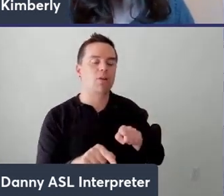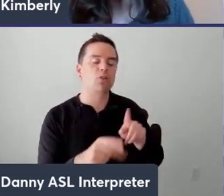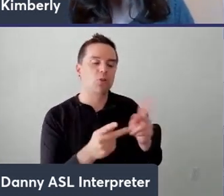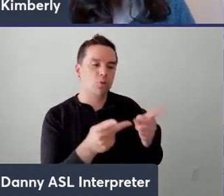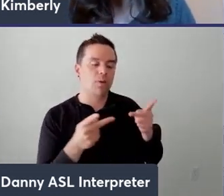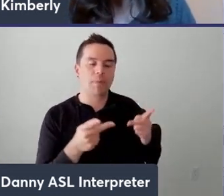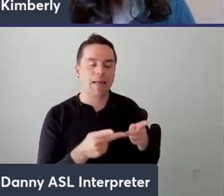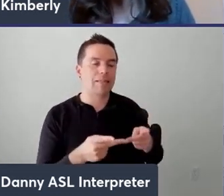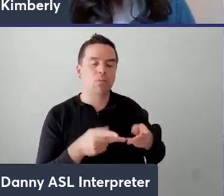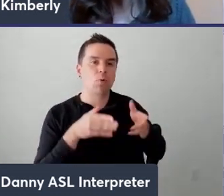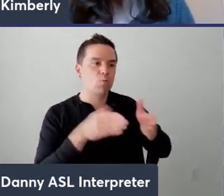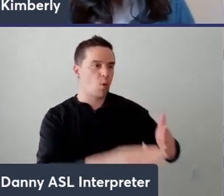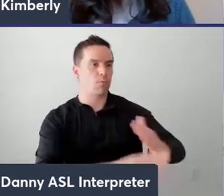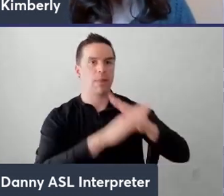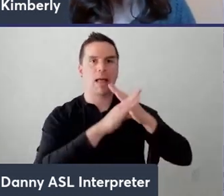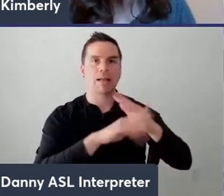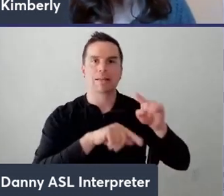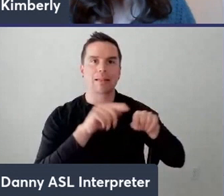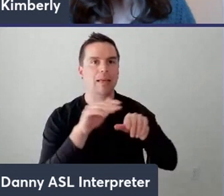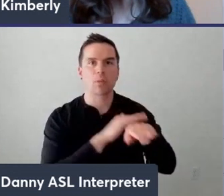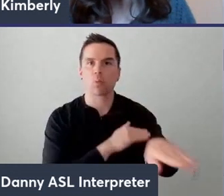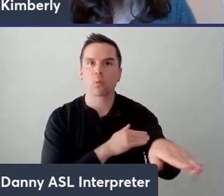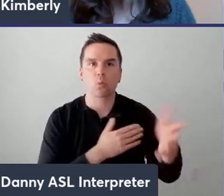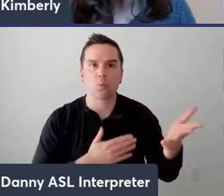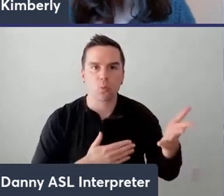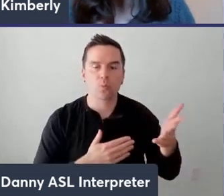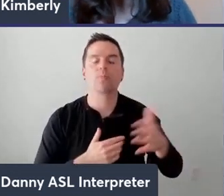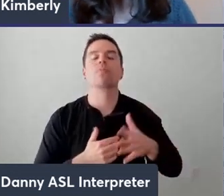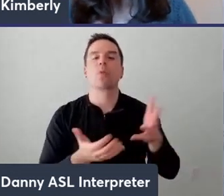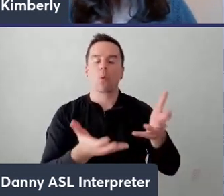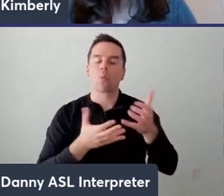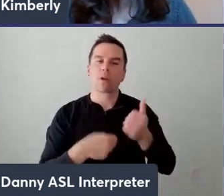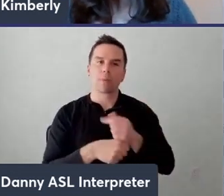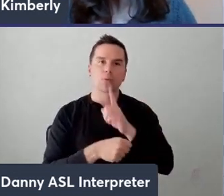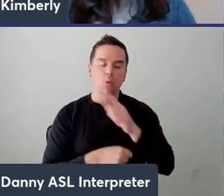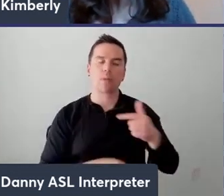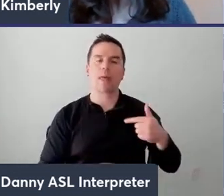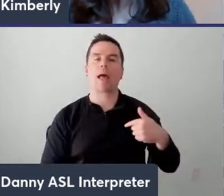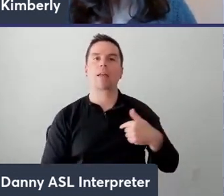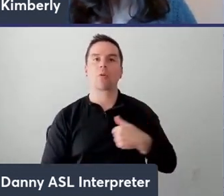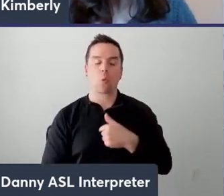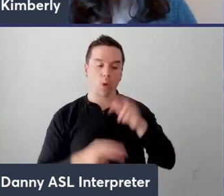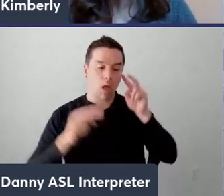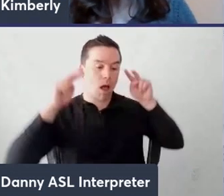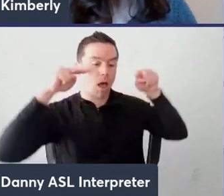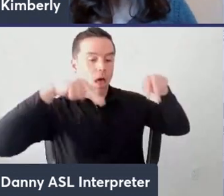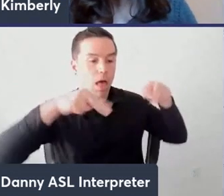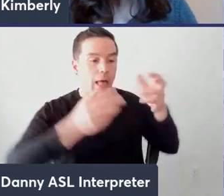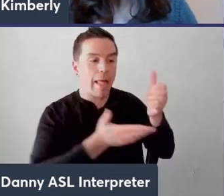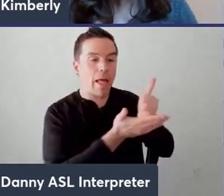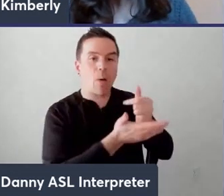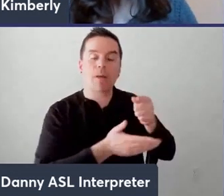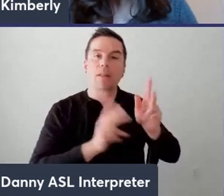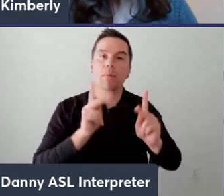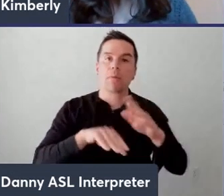very helpful, be helpful to them as they work on the ground. Well, presumably this is also relevant for first responders trying to get to